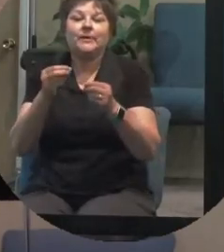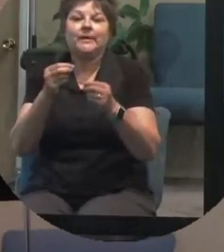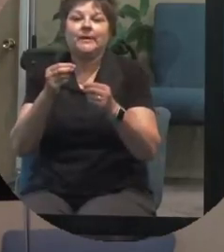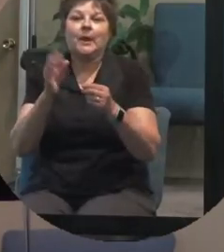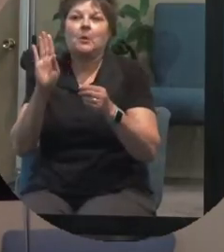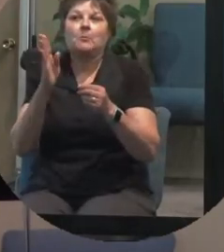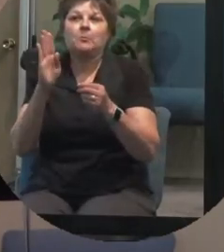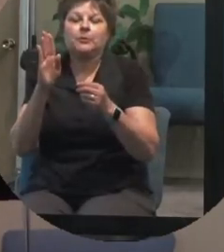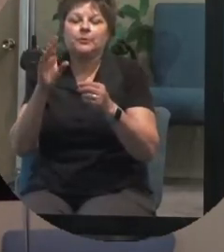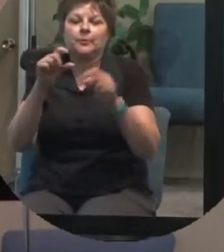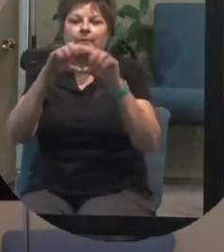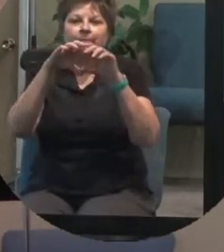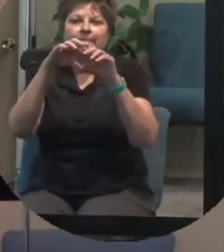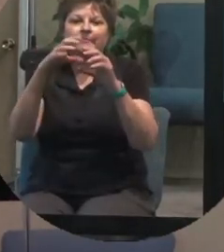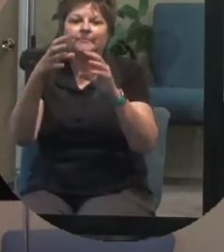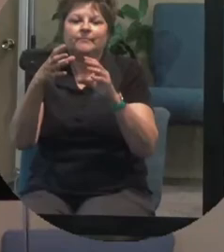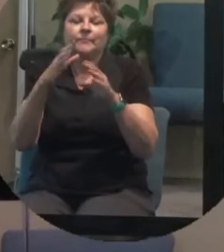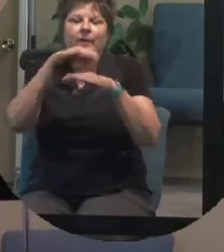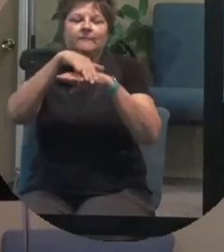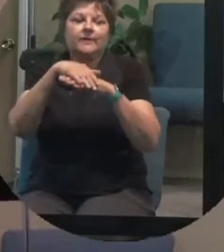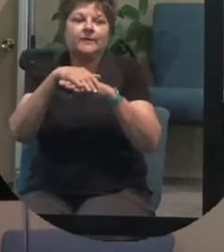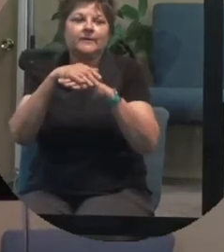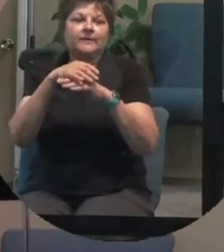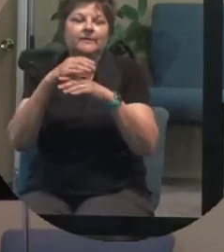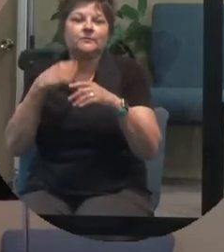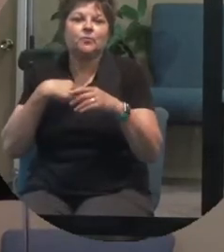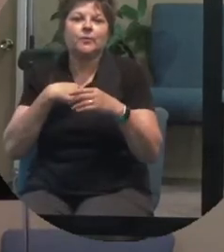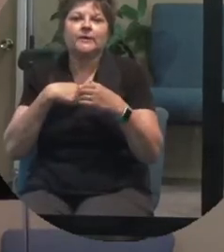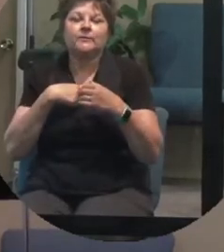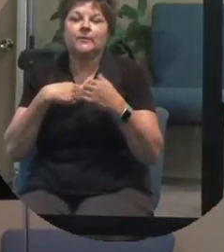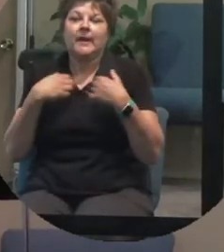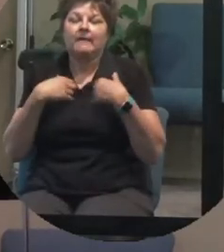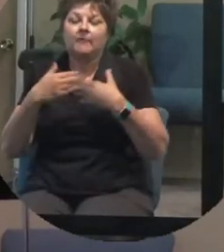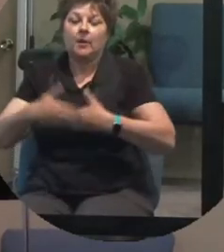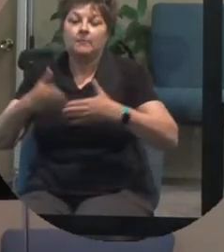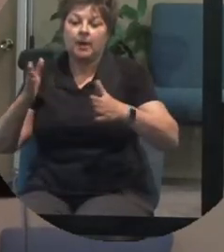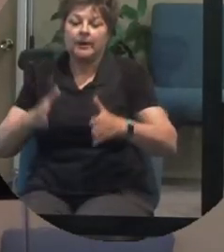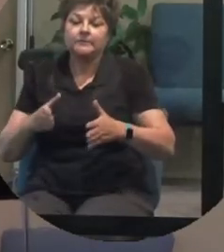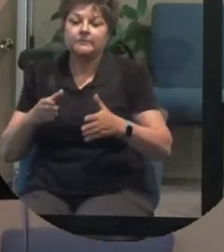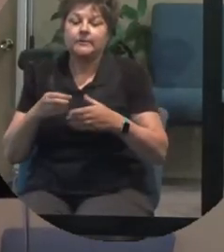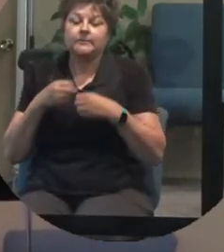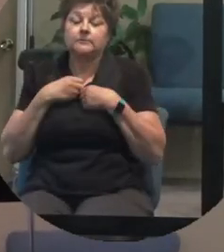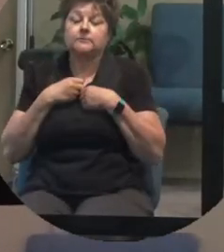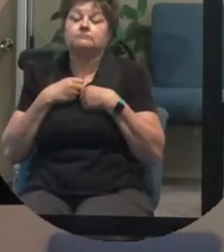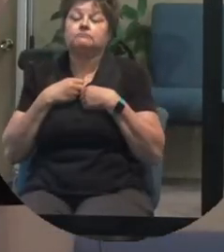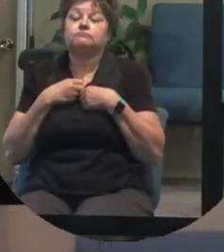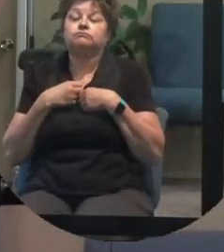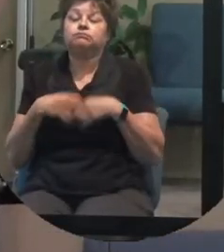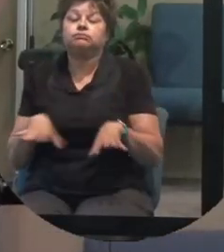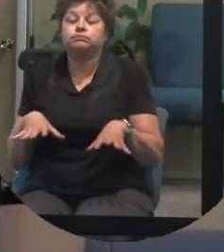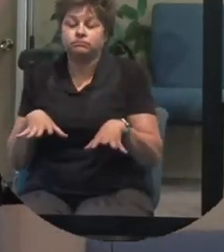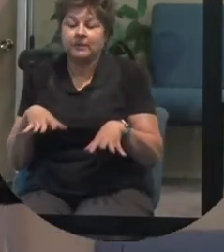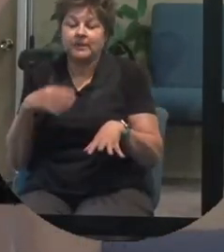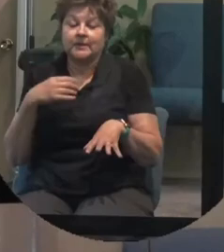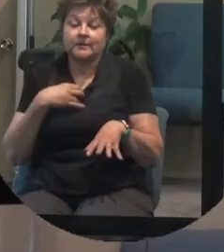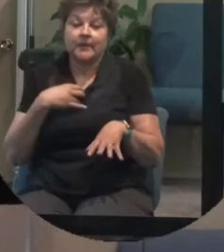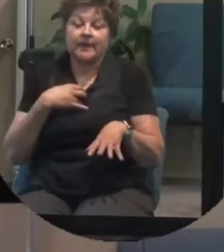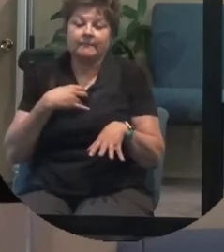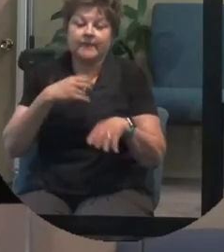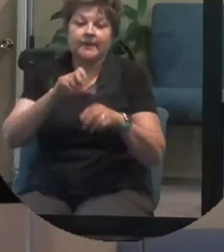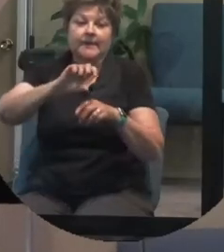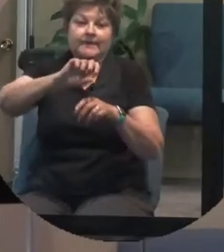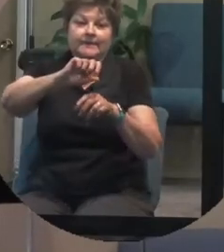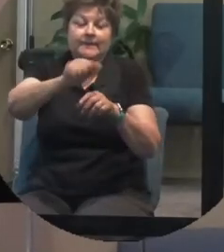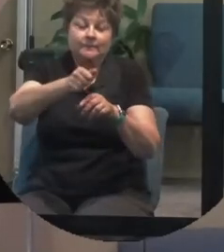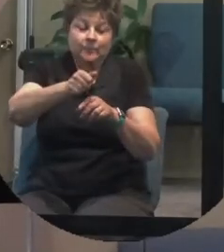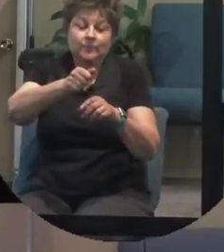You know why? Because when you're carrying a box or you're just exhausted, you have a deadbolt and a door handle, you want to turn